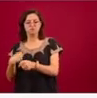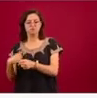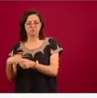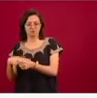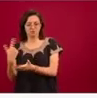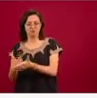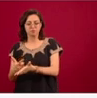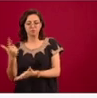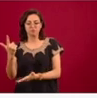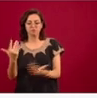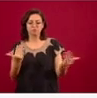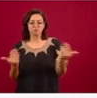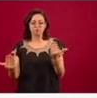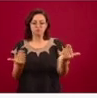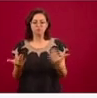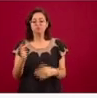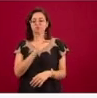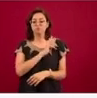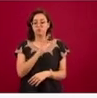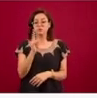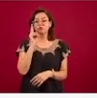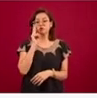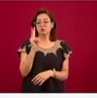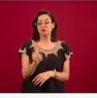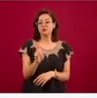their houses or outside of the hospital.